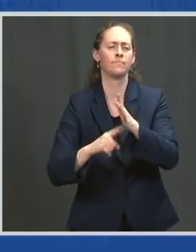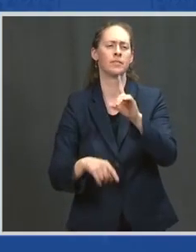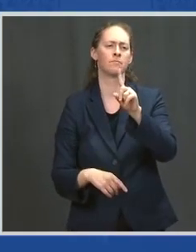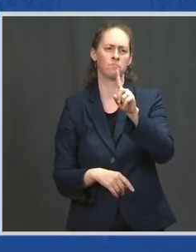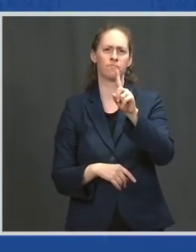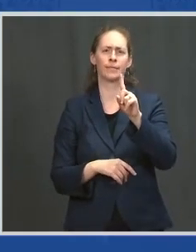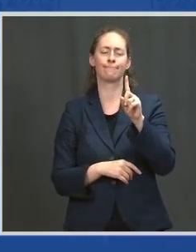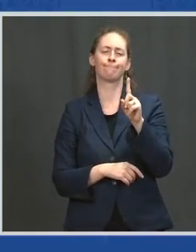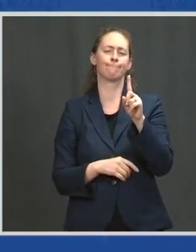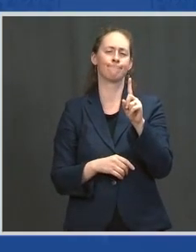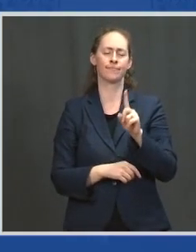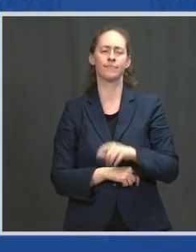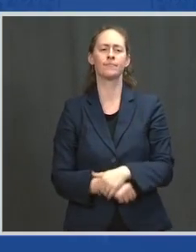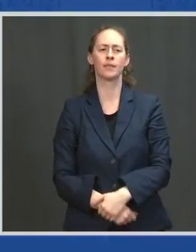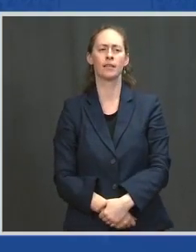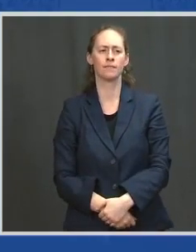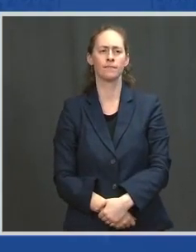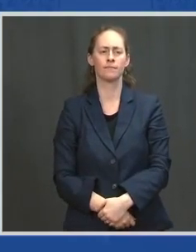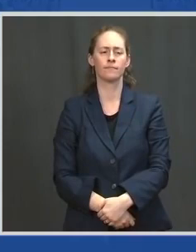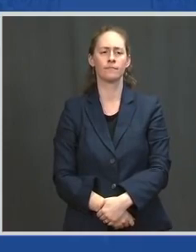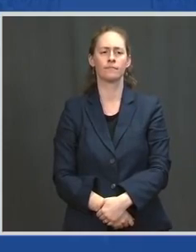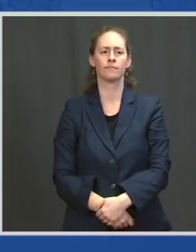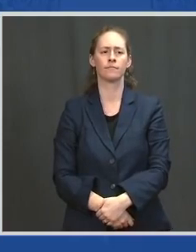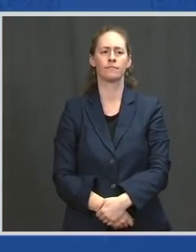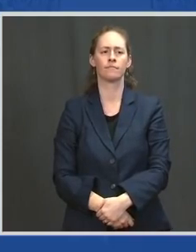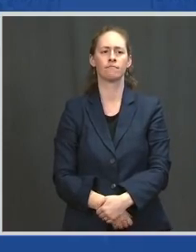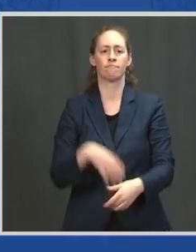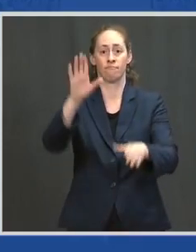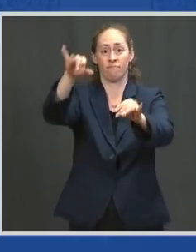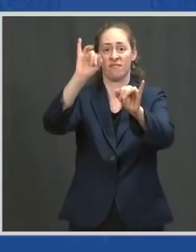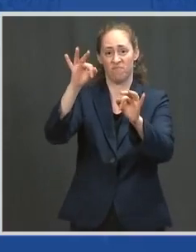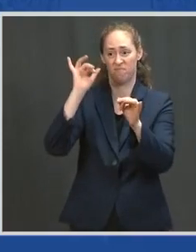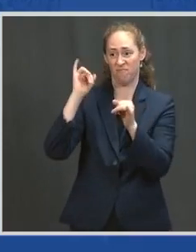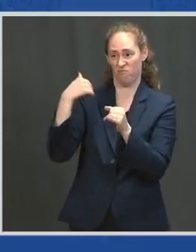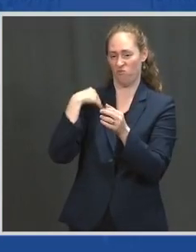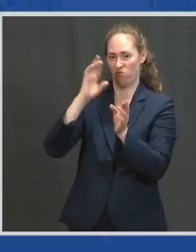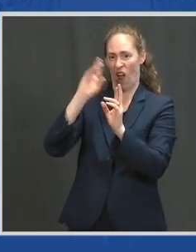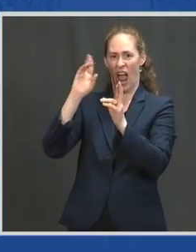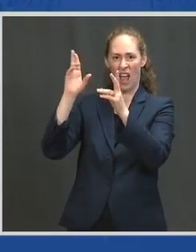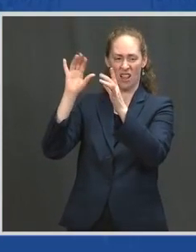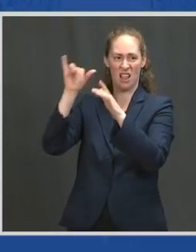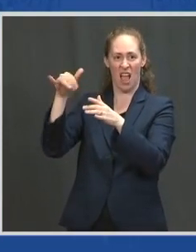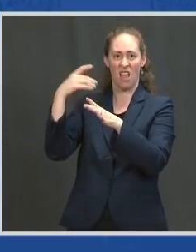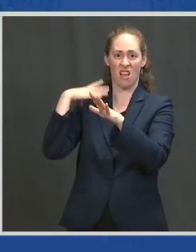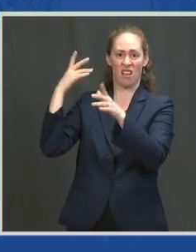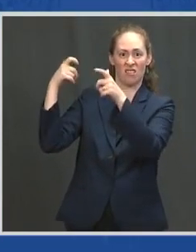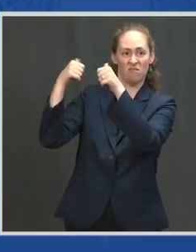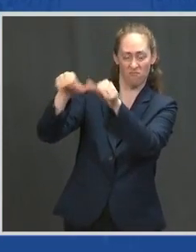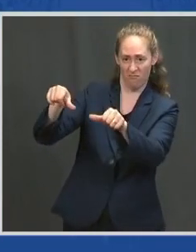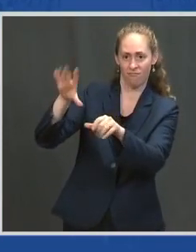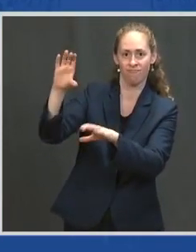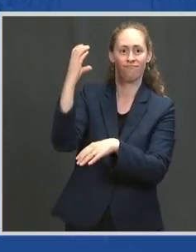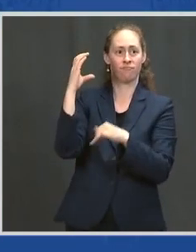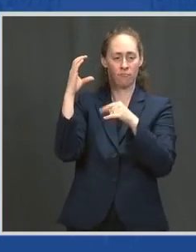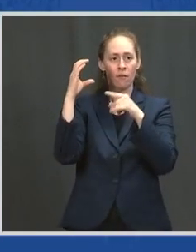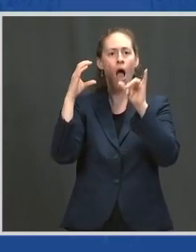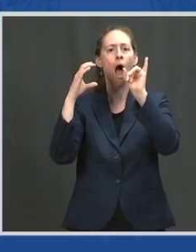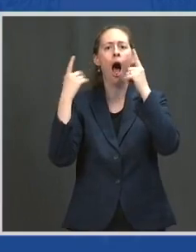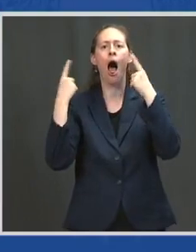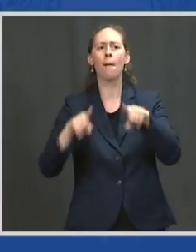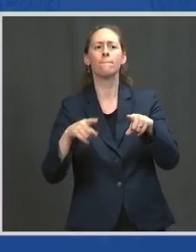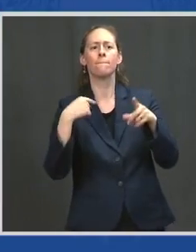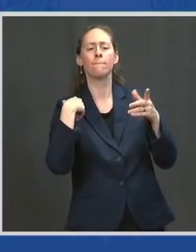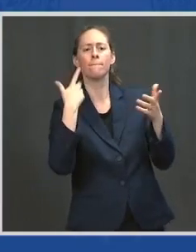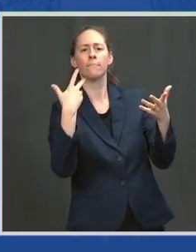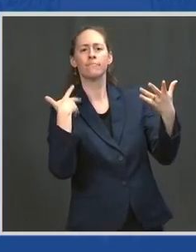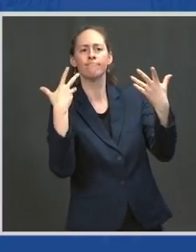to cash in my stock, I got hit by a car and got killed, I can leave it to my daughter, and she pays no